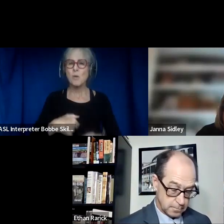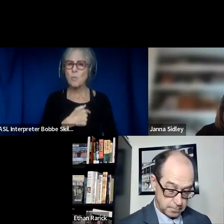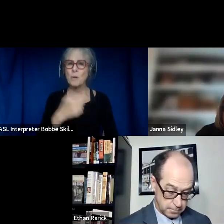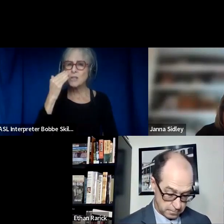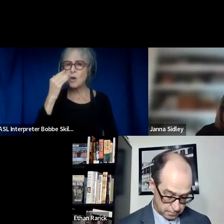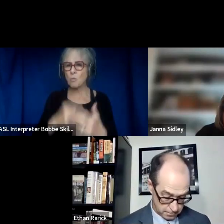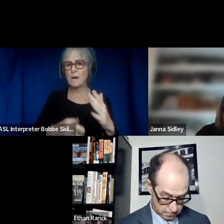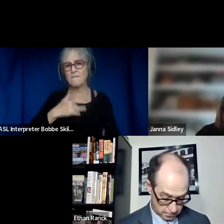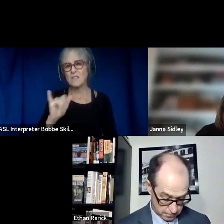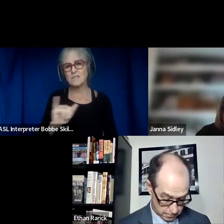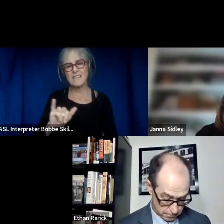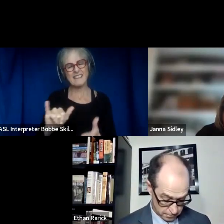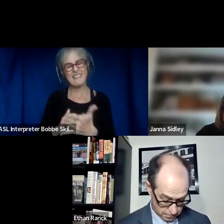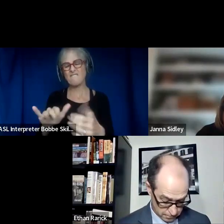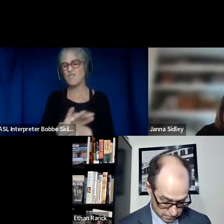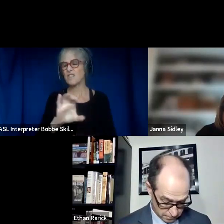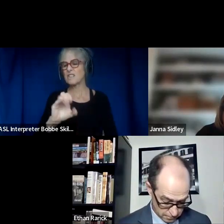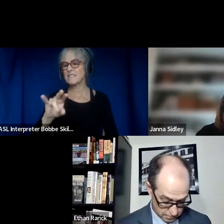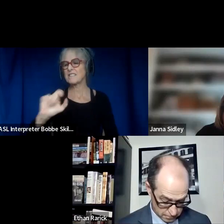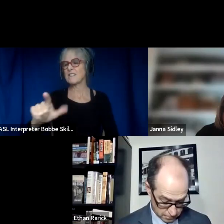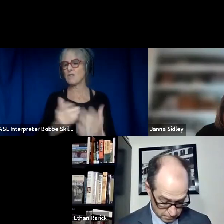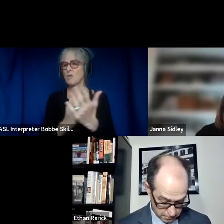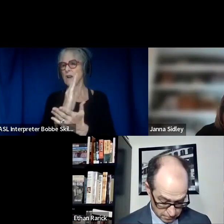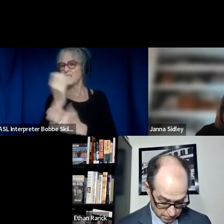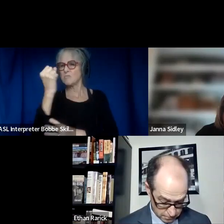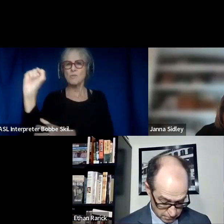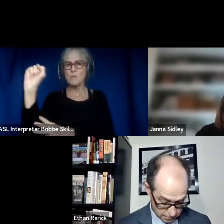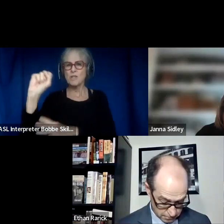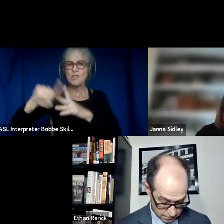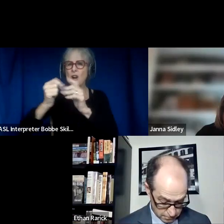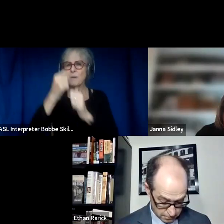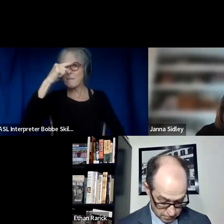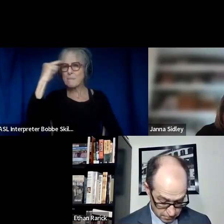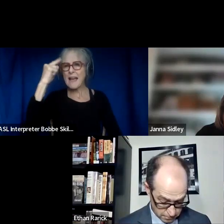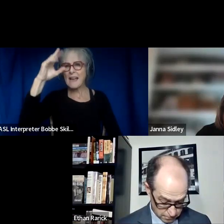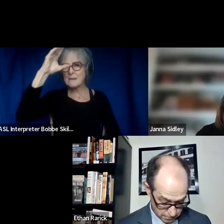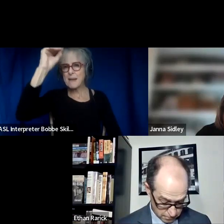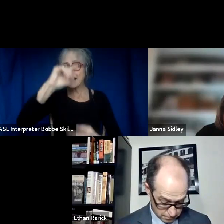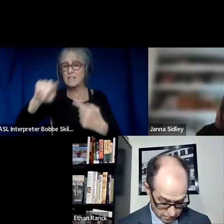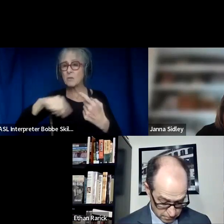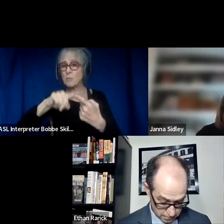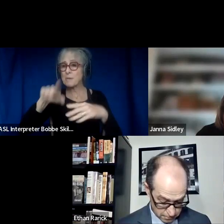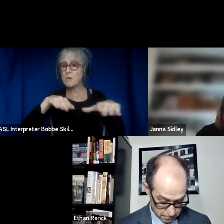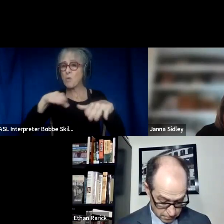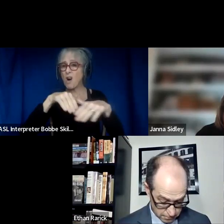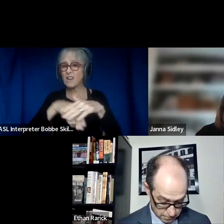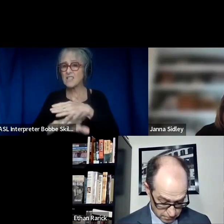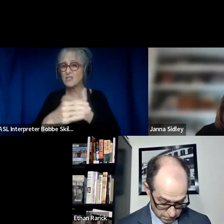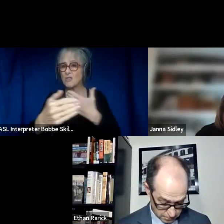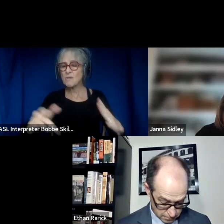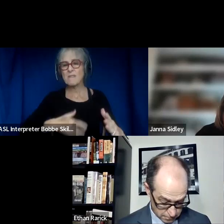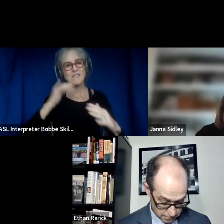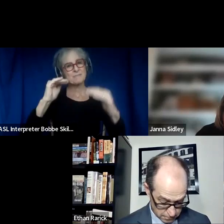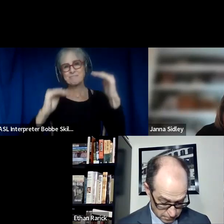rights movement was started by a Black man. And sometimes we still, when we feel this inequity, when we walk into rooms or things are less